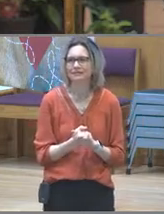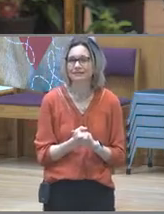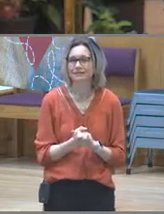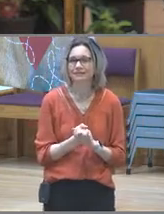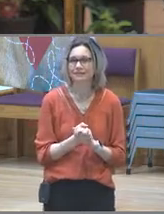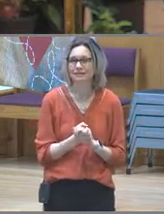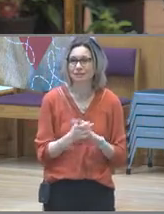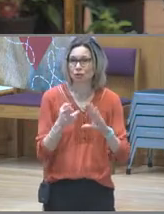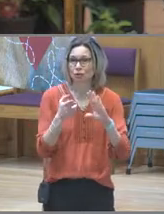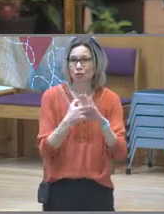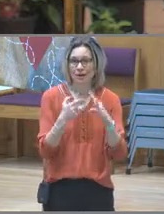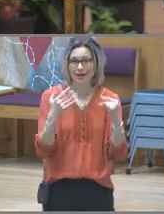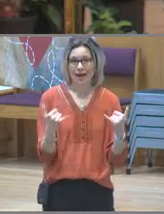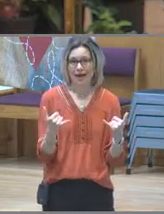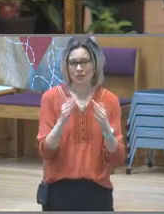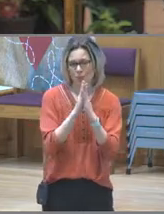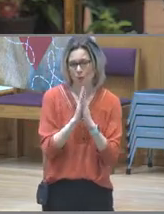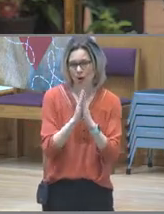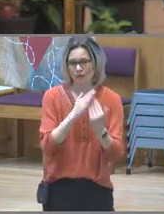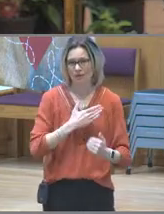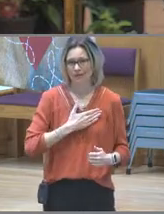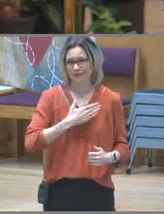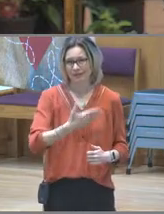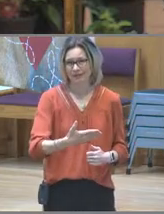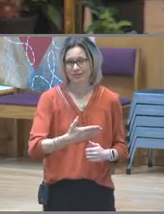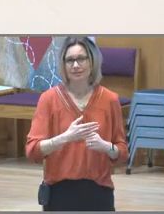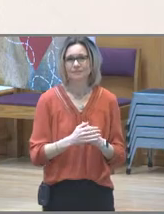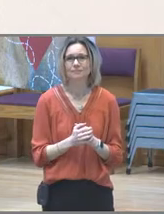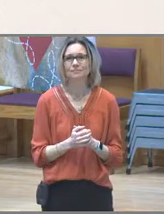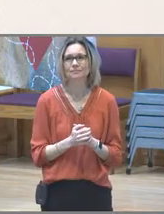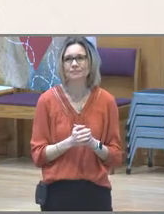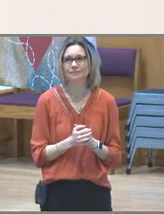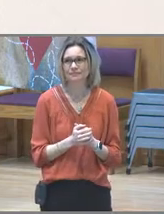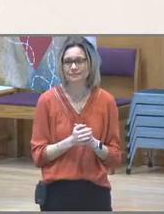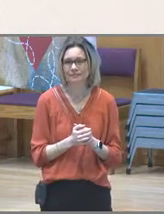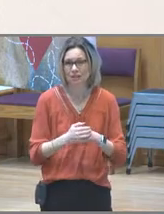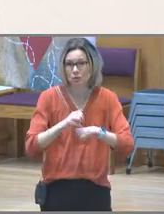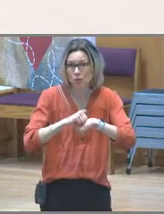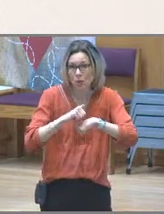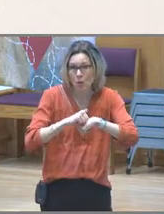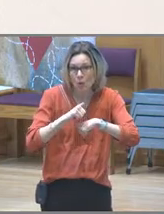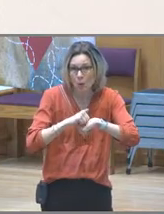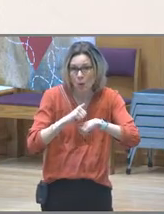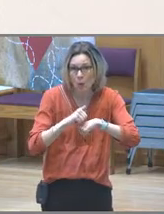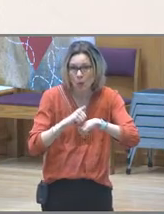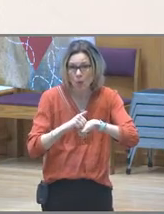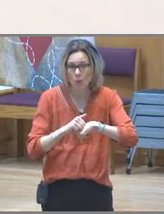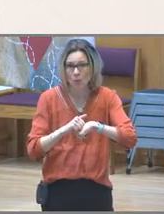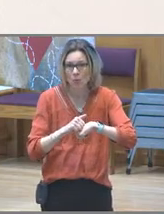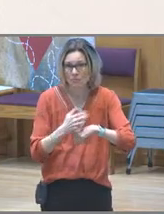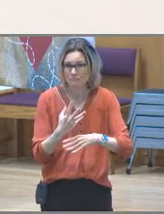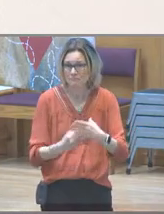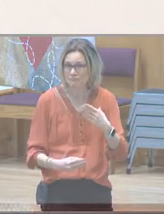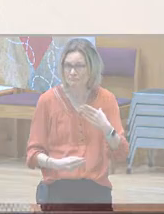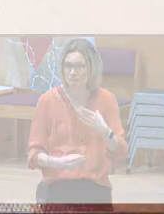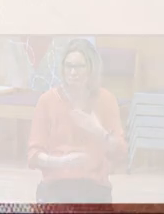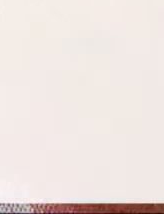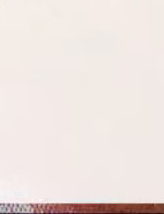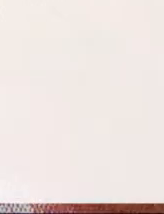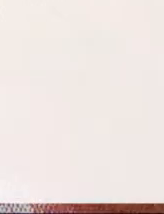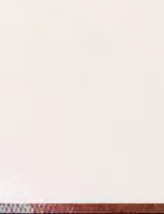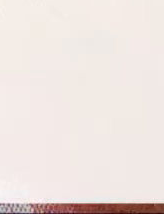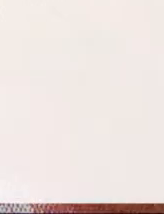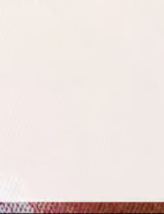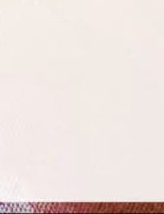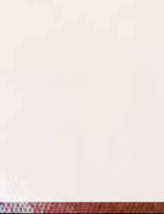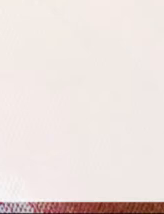join now in this litany of confession. The stone is rolled away. We assume it is